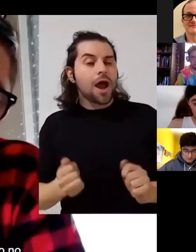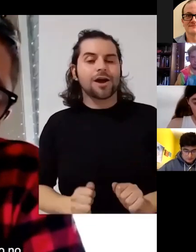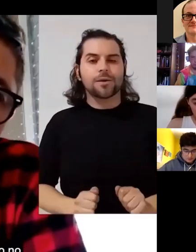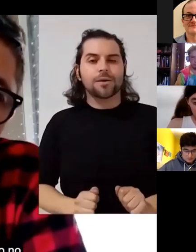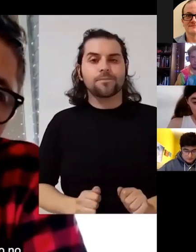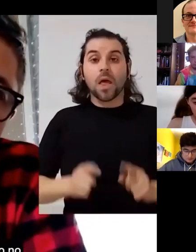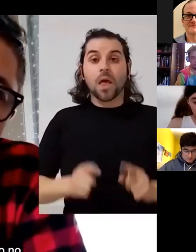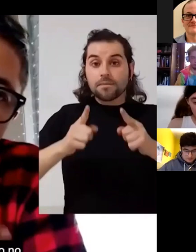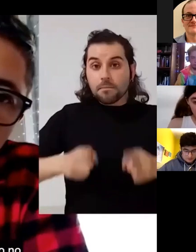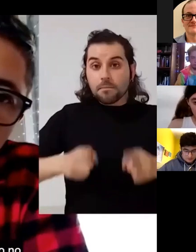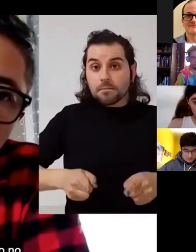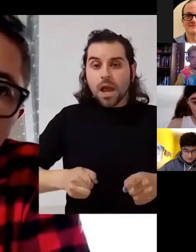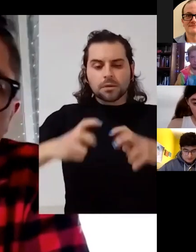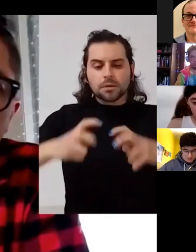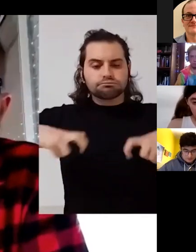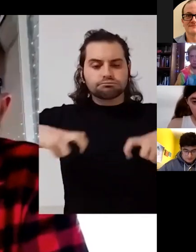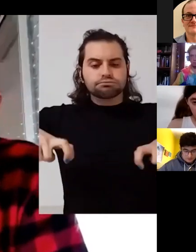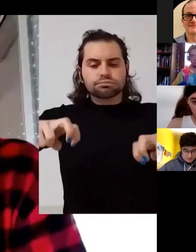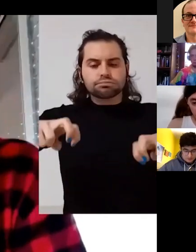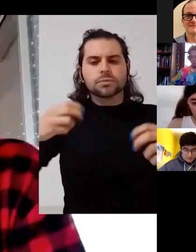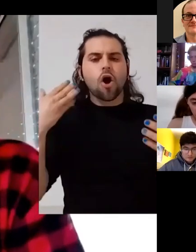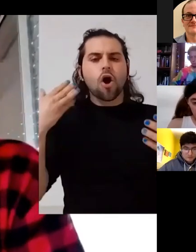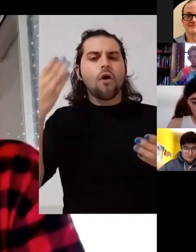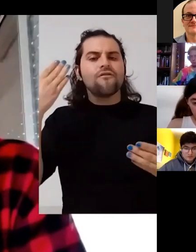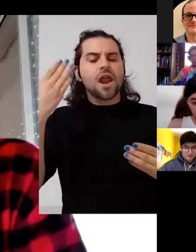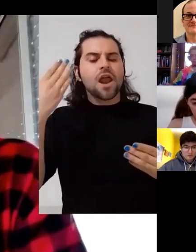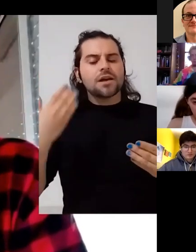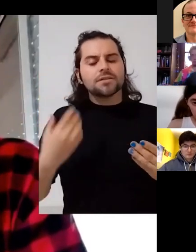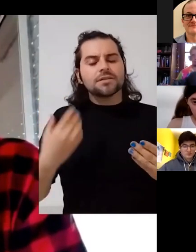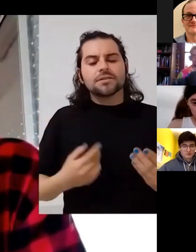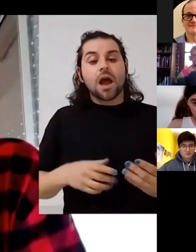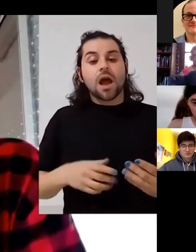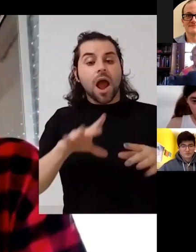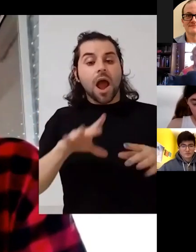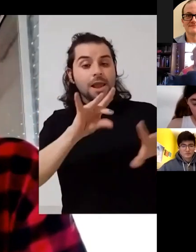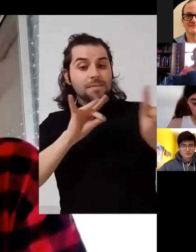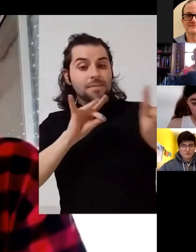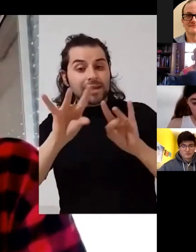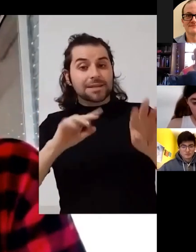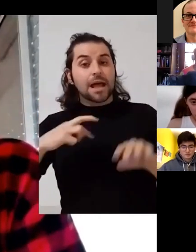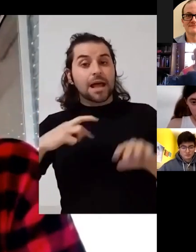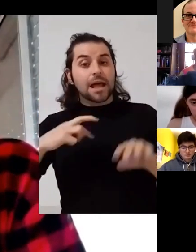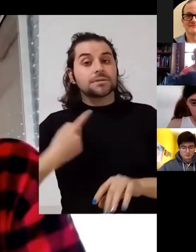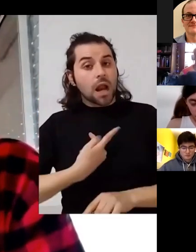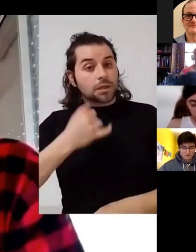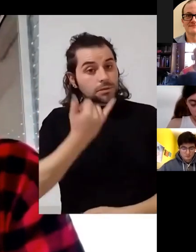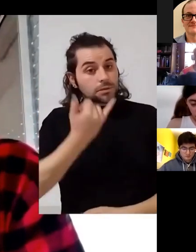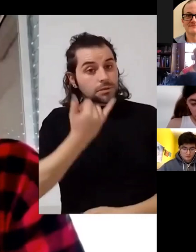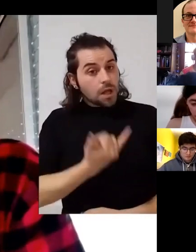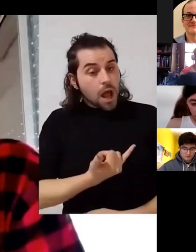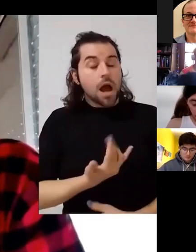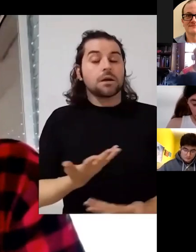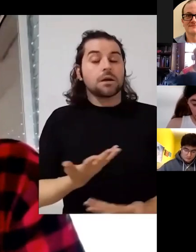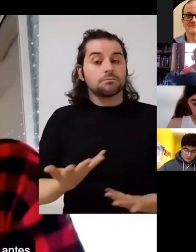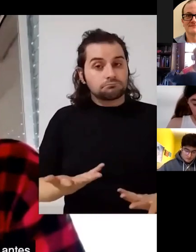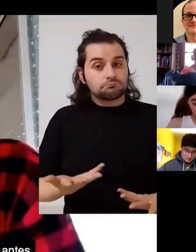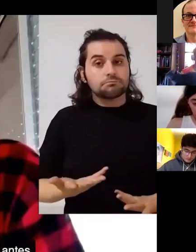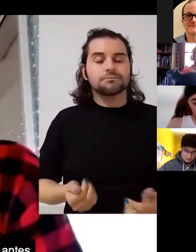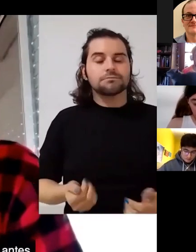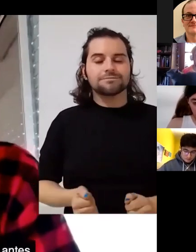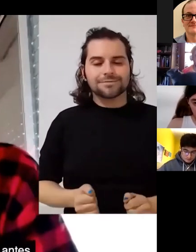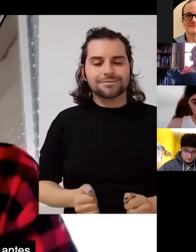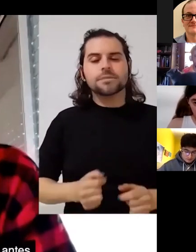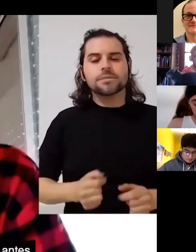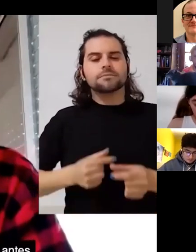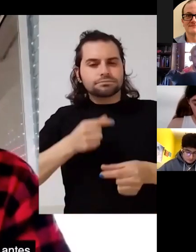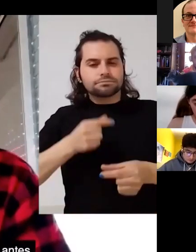public policies, discussions that we are invited or not to participate in,